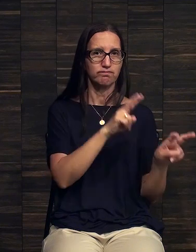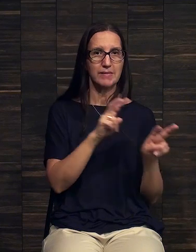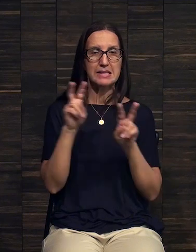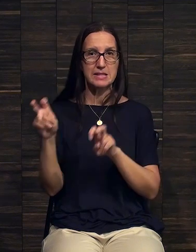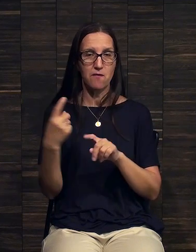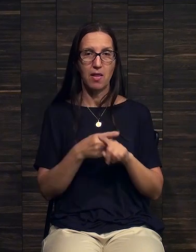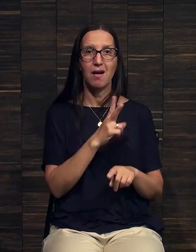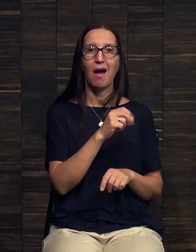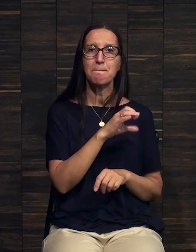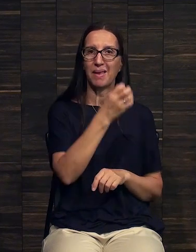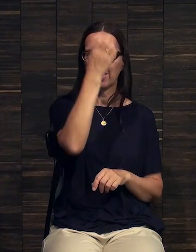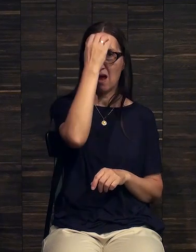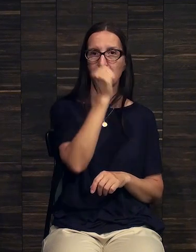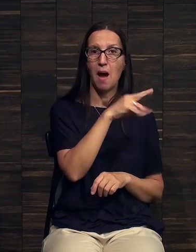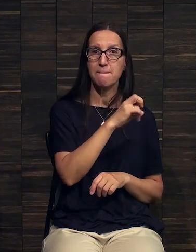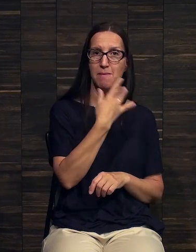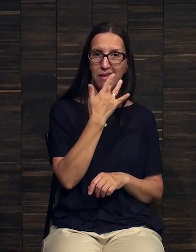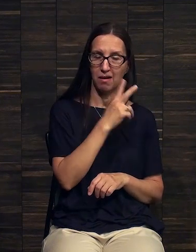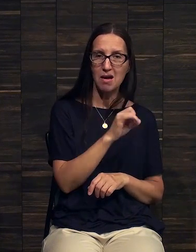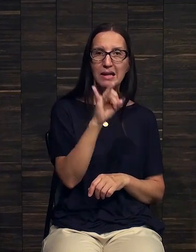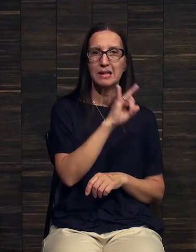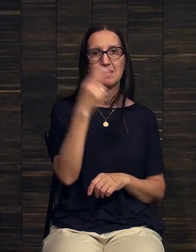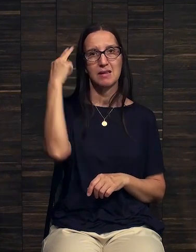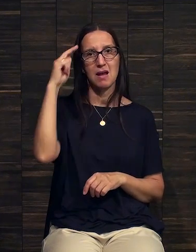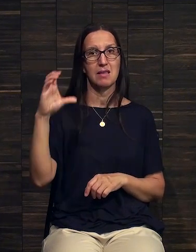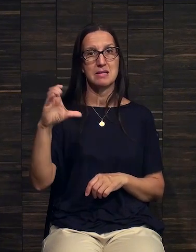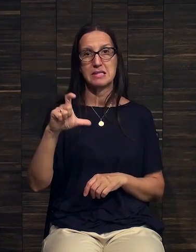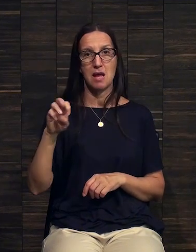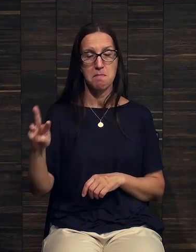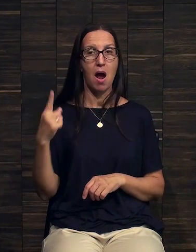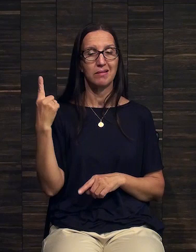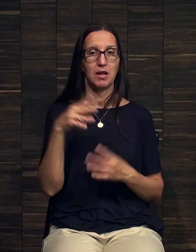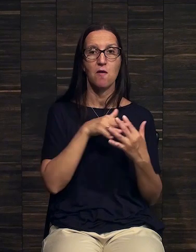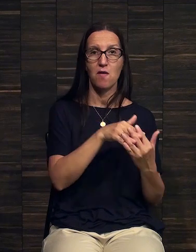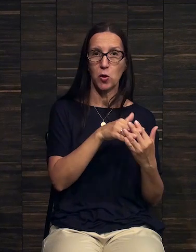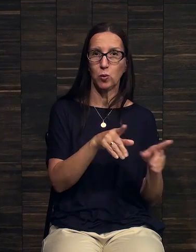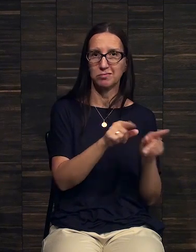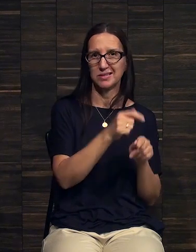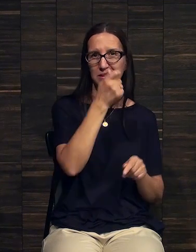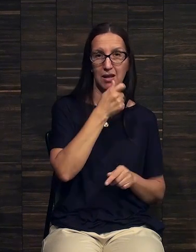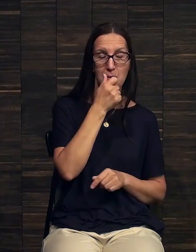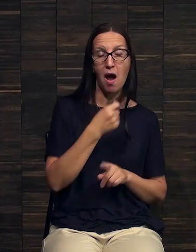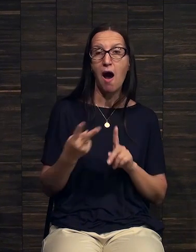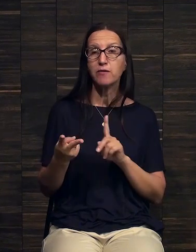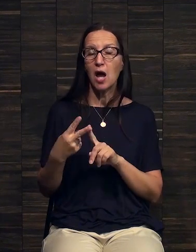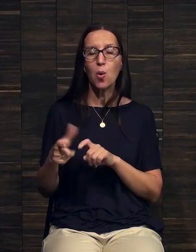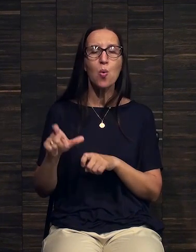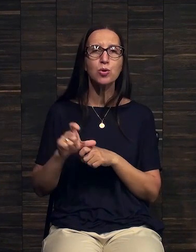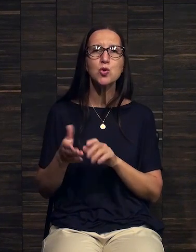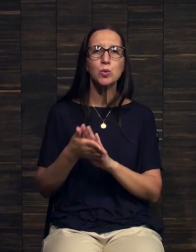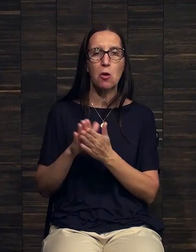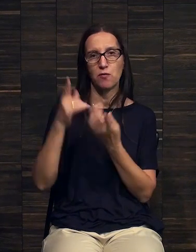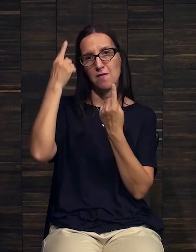was not engaged in the country, two symbols, Captain America and Uncle Sam, they were